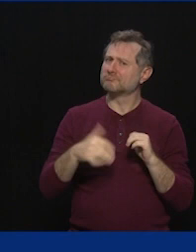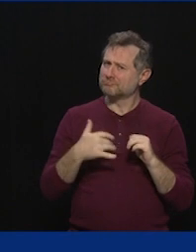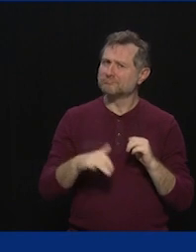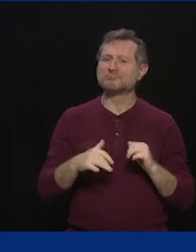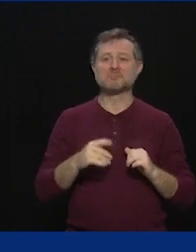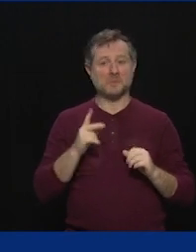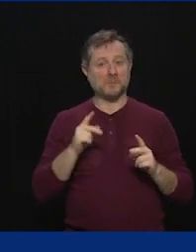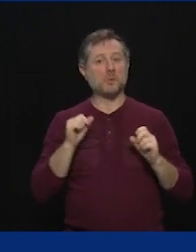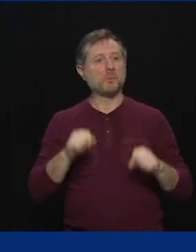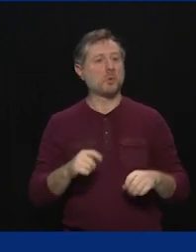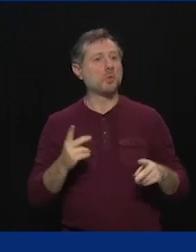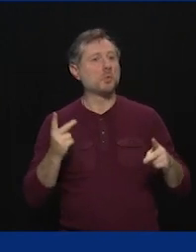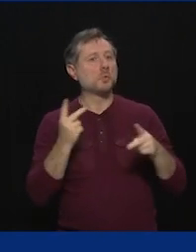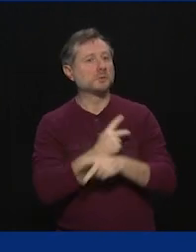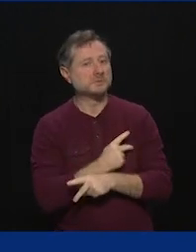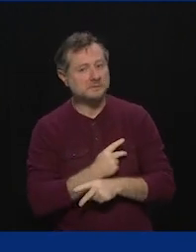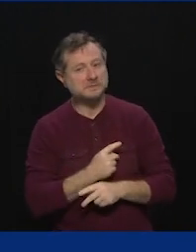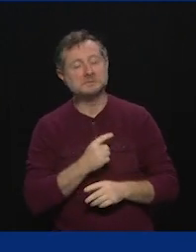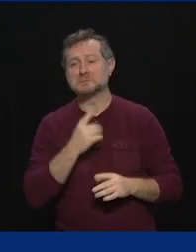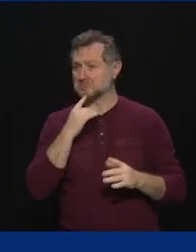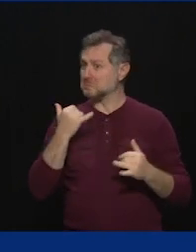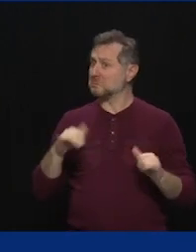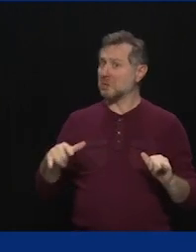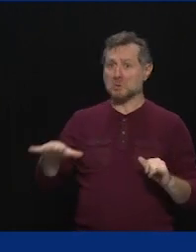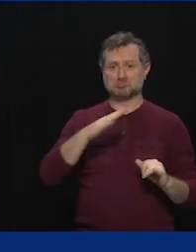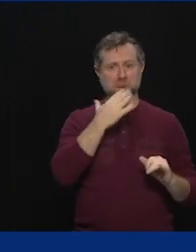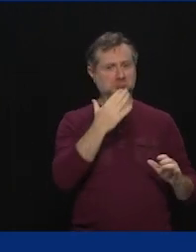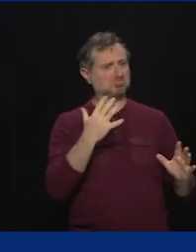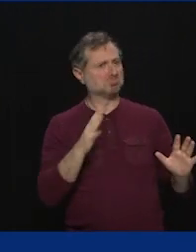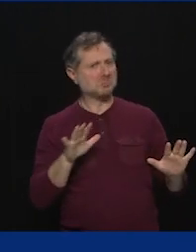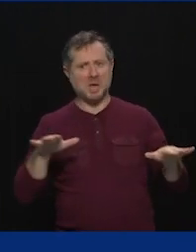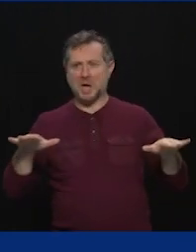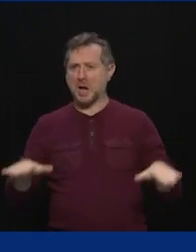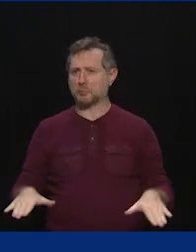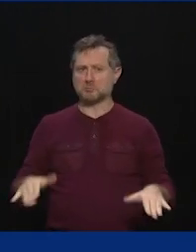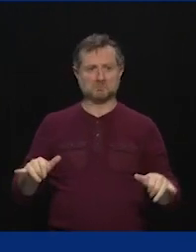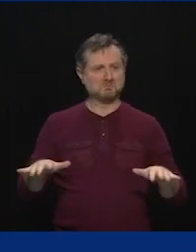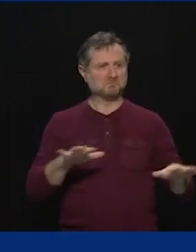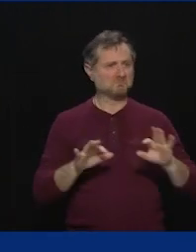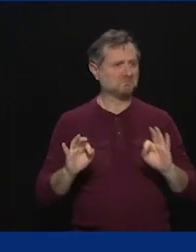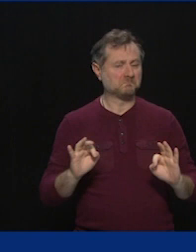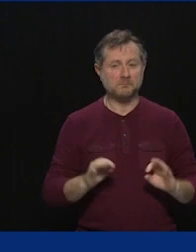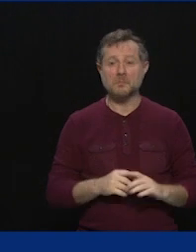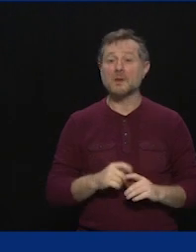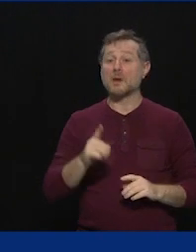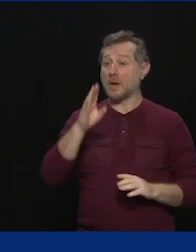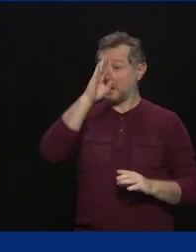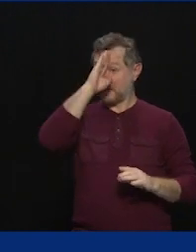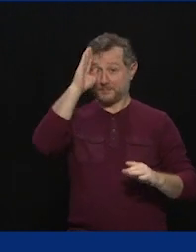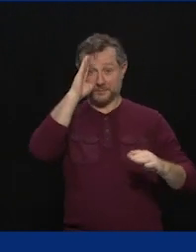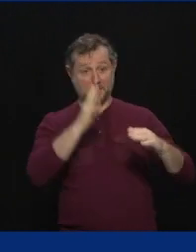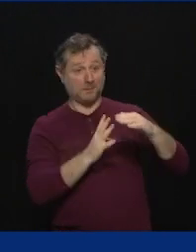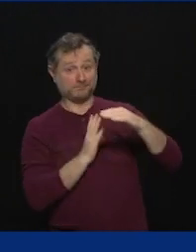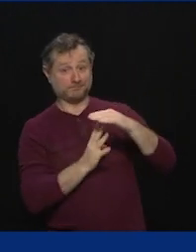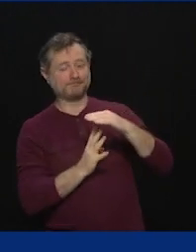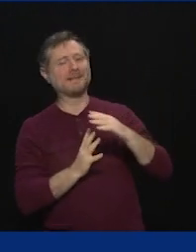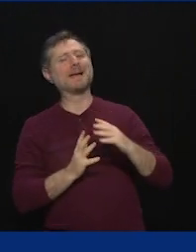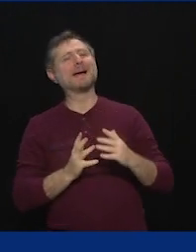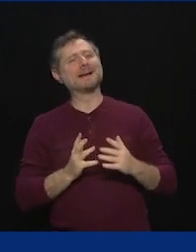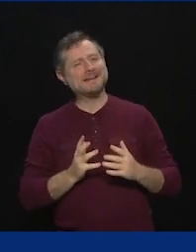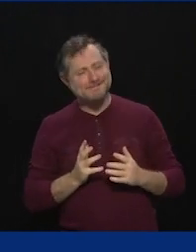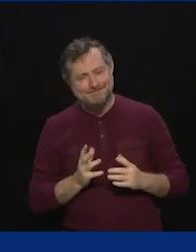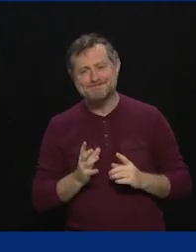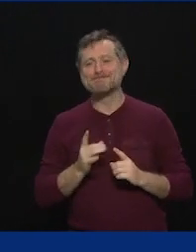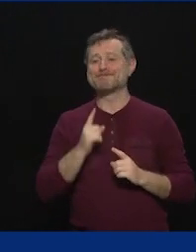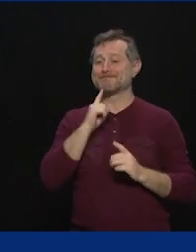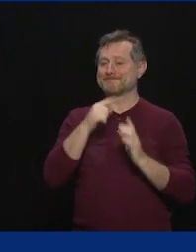worse, but they're actually working very hard to keep this down. Our hospitalizations, we track this, and I just wanted to point out on this